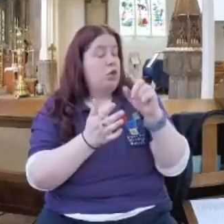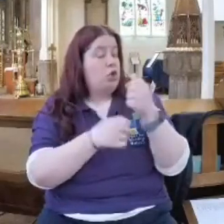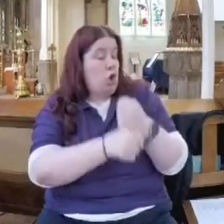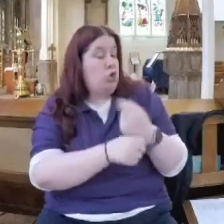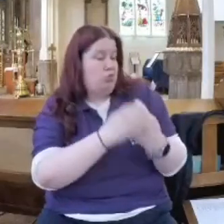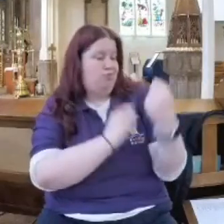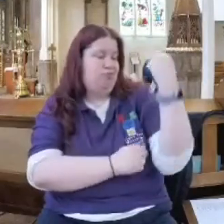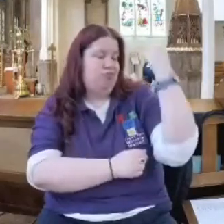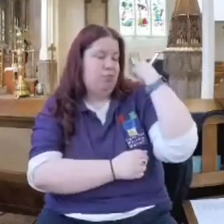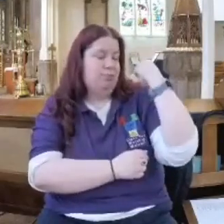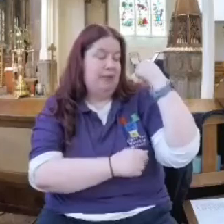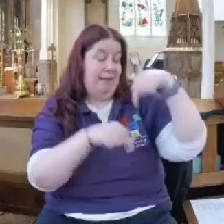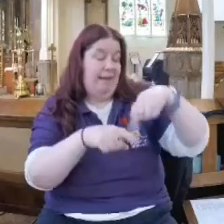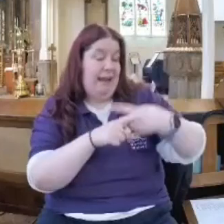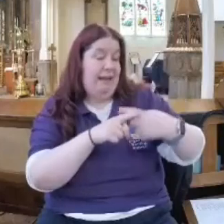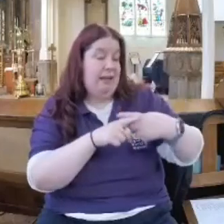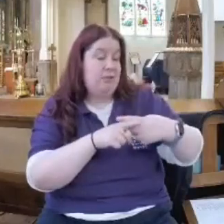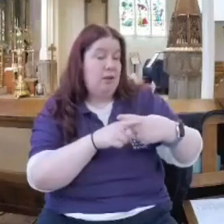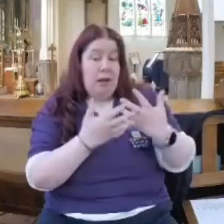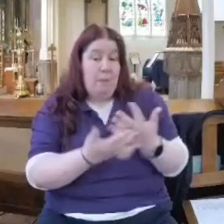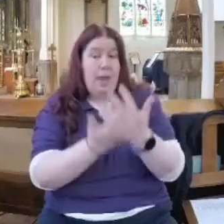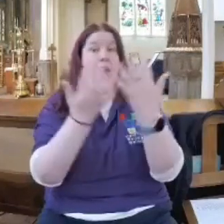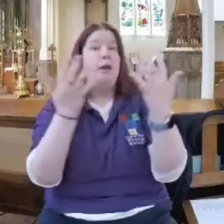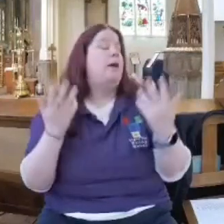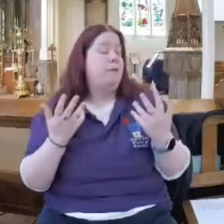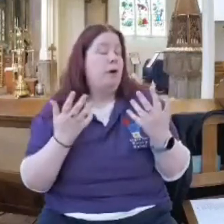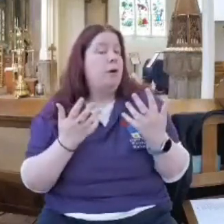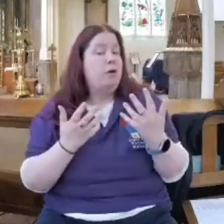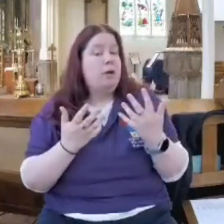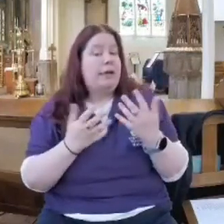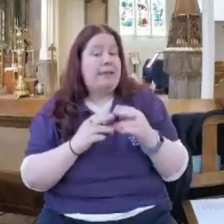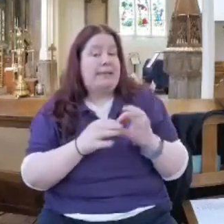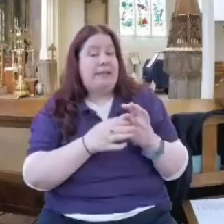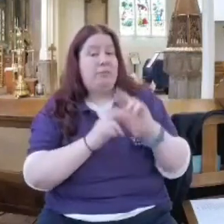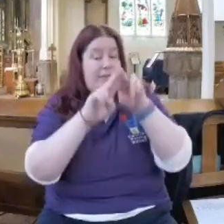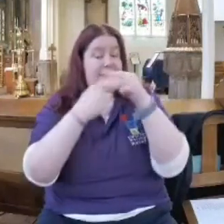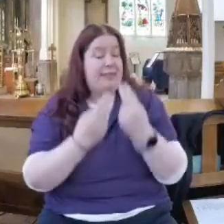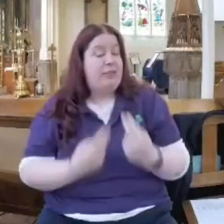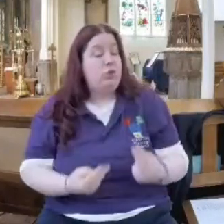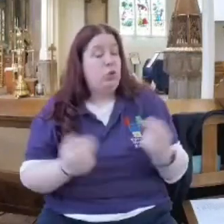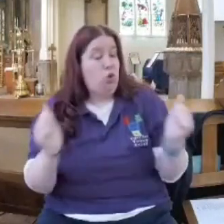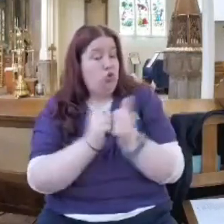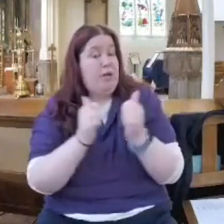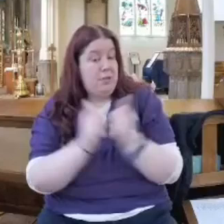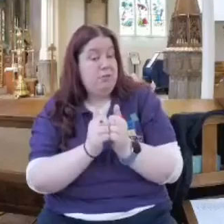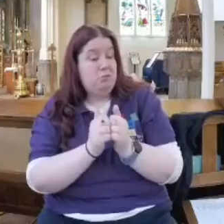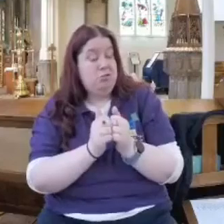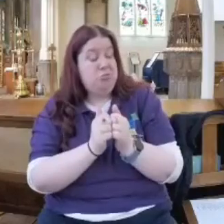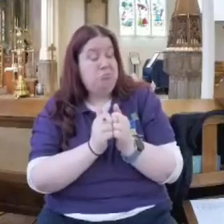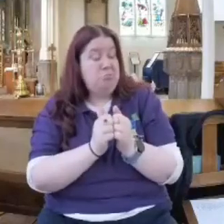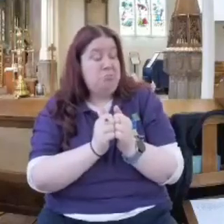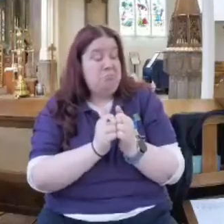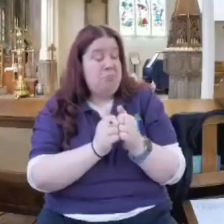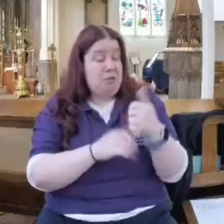the international agreements we now have on justice, trade, human rights, treaties,